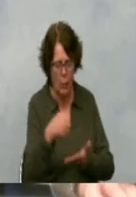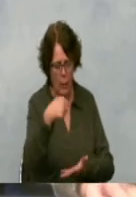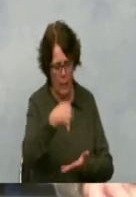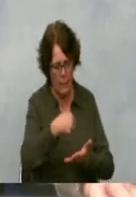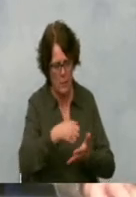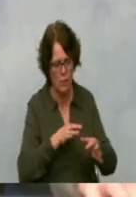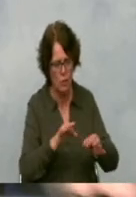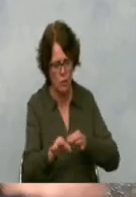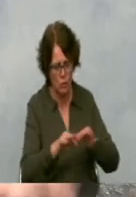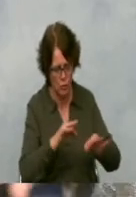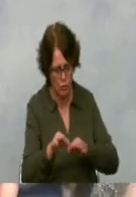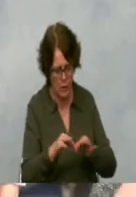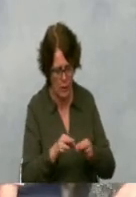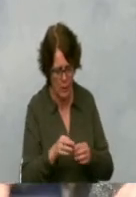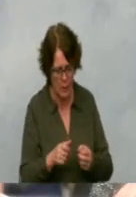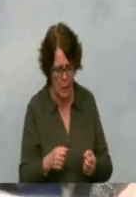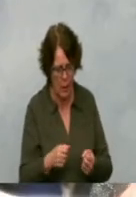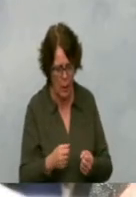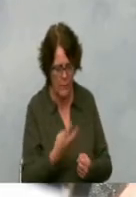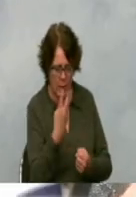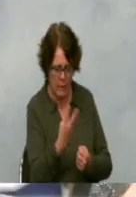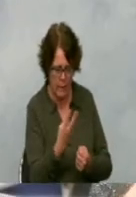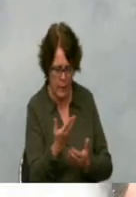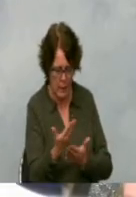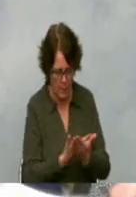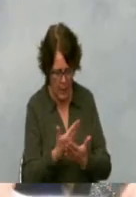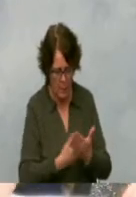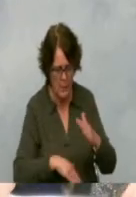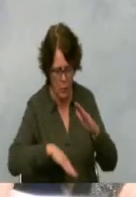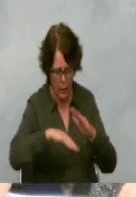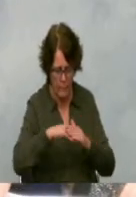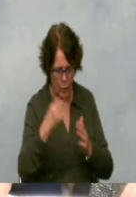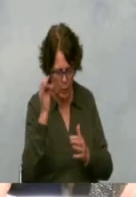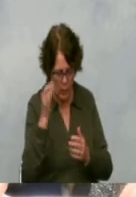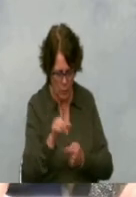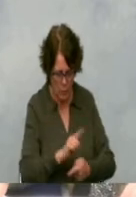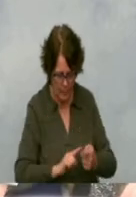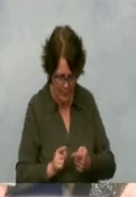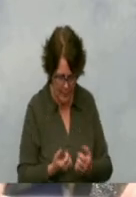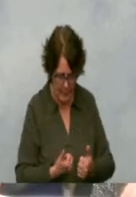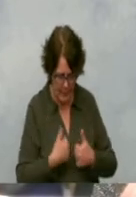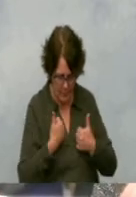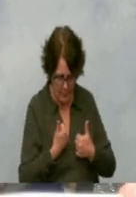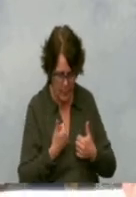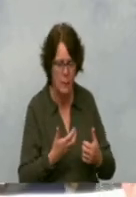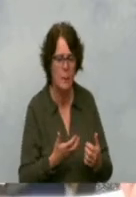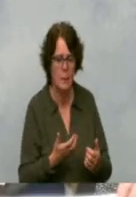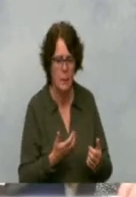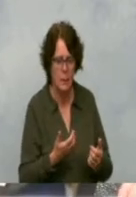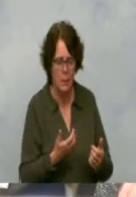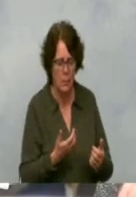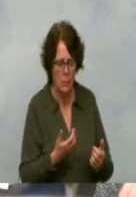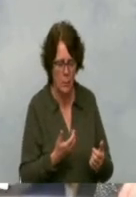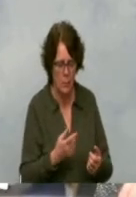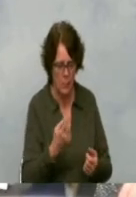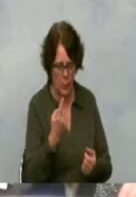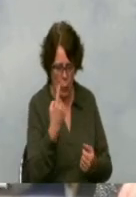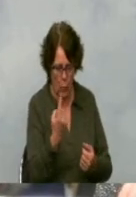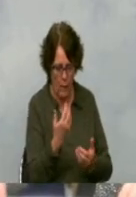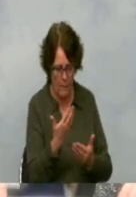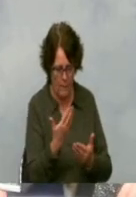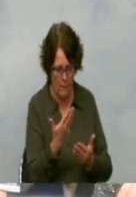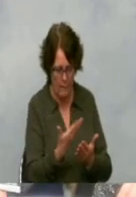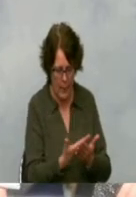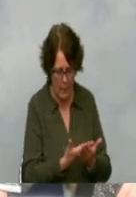strategy. Now, there are 3 papers on our full council meeting this morning, and 1 paper is